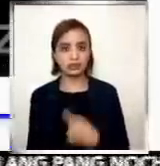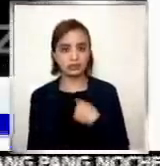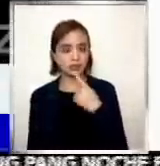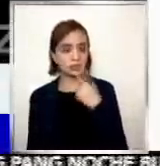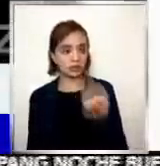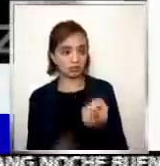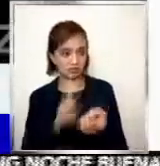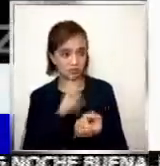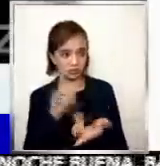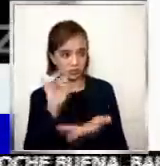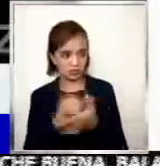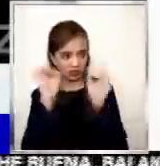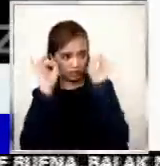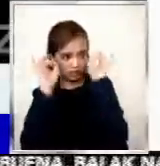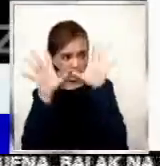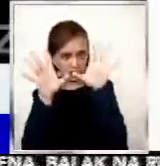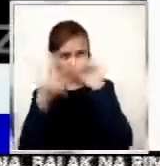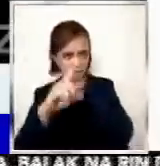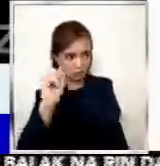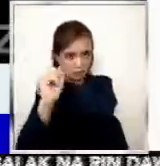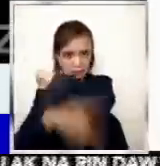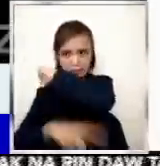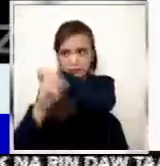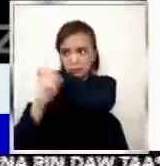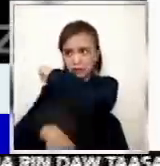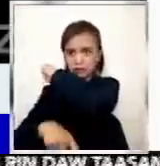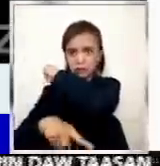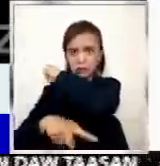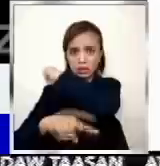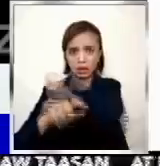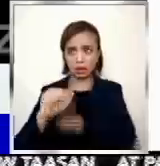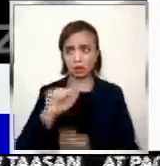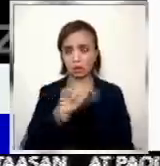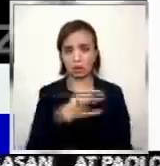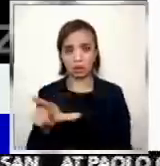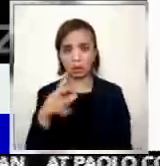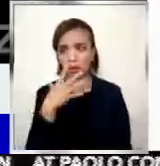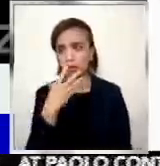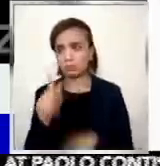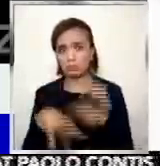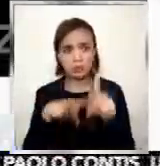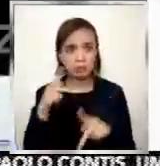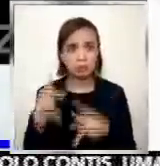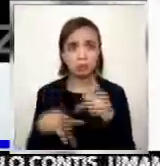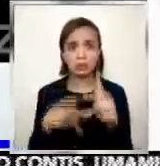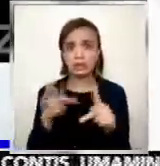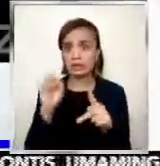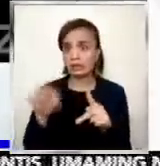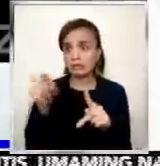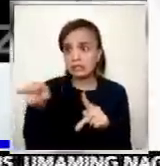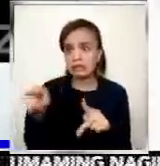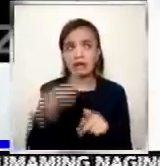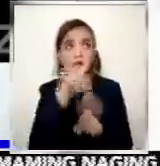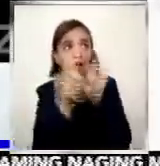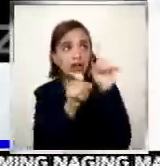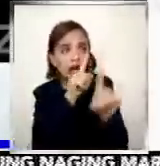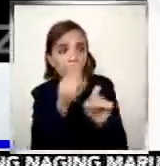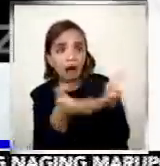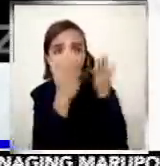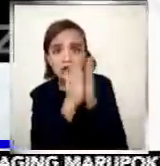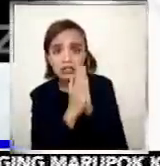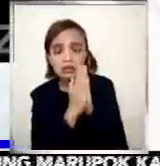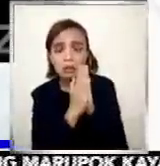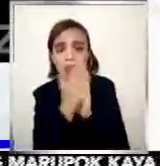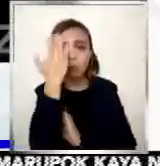na i-penalize natin ang ating mga mamamayan kung nagtatanong sila, because guaranteed naman po sa